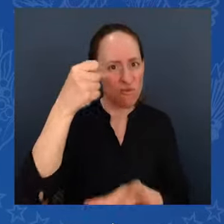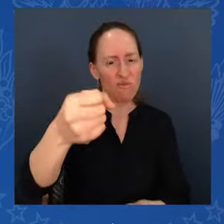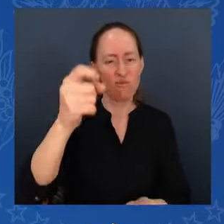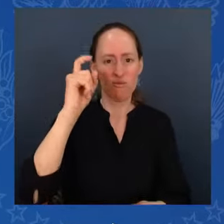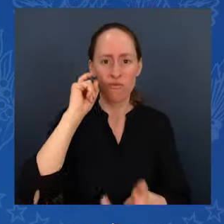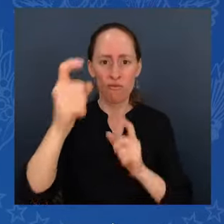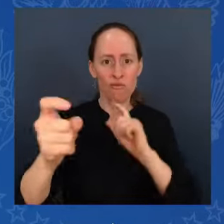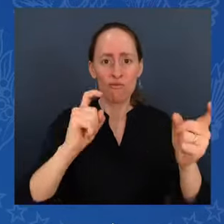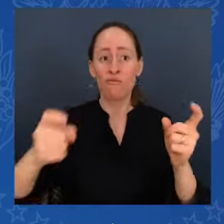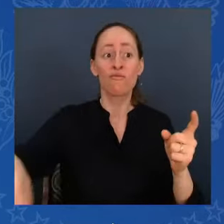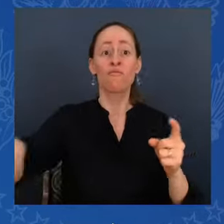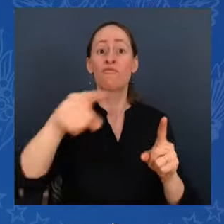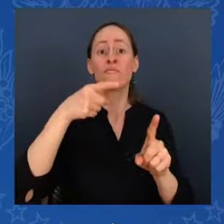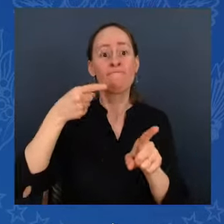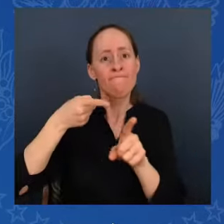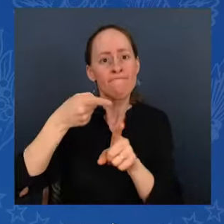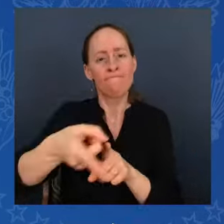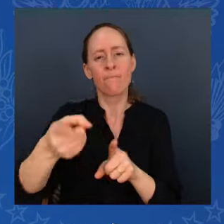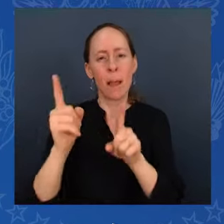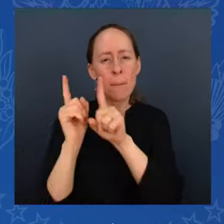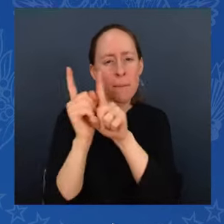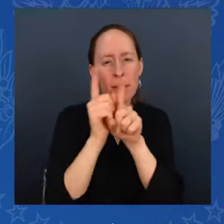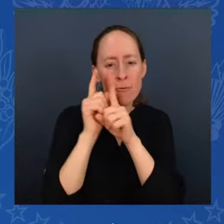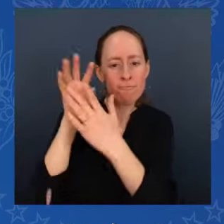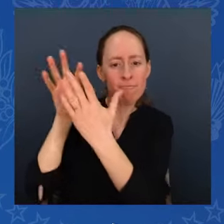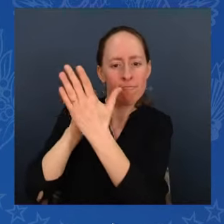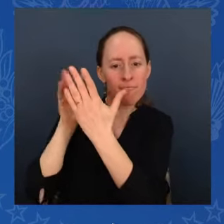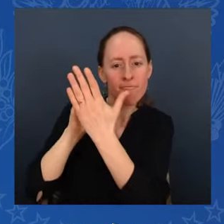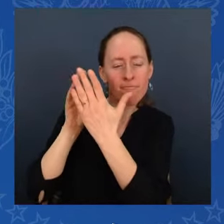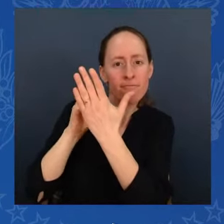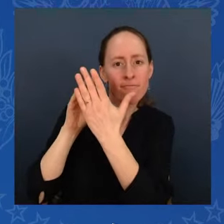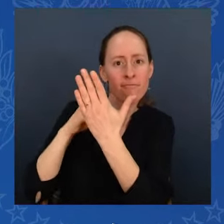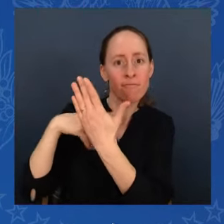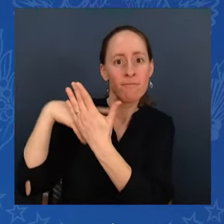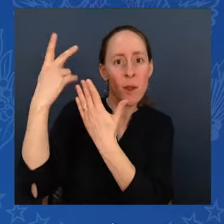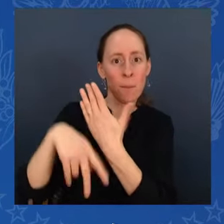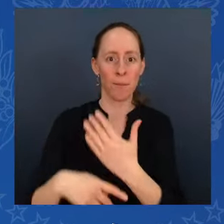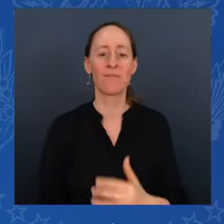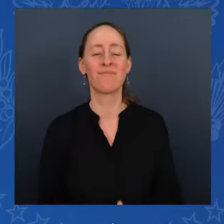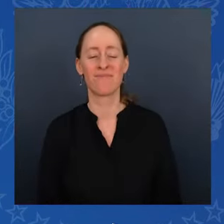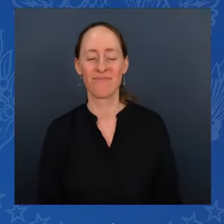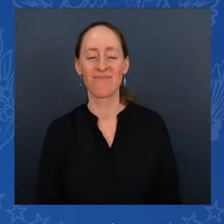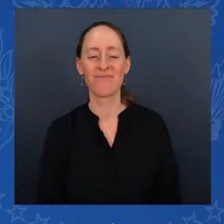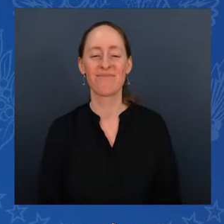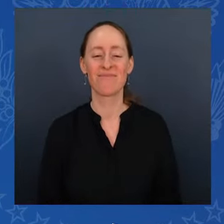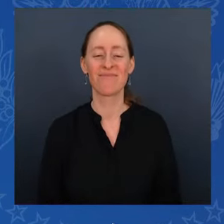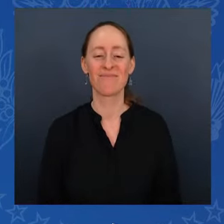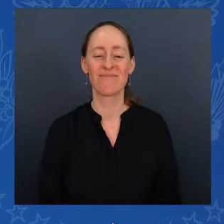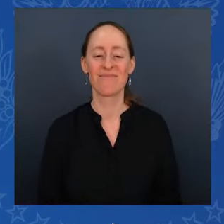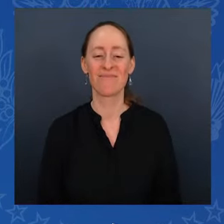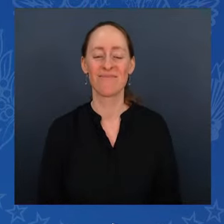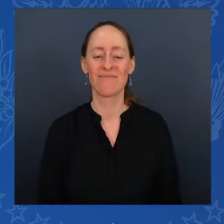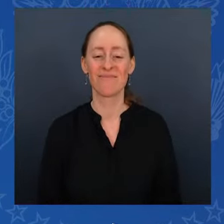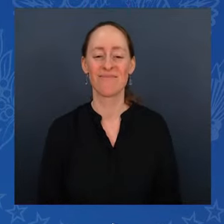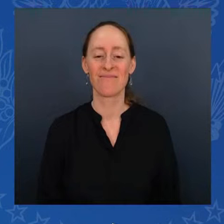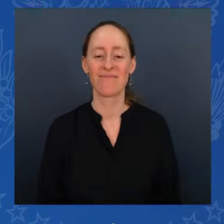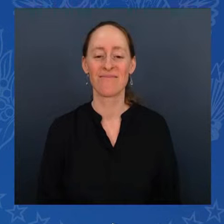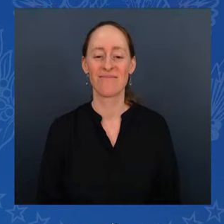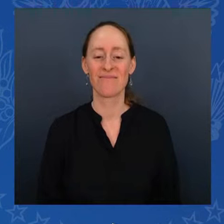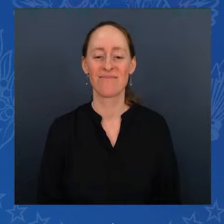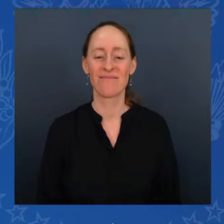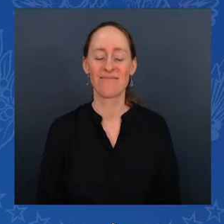So folks can learn a skilled trade. And by the way, parenthetically, you know, all the money, the CHIPS program I put